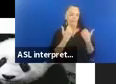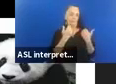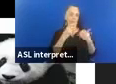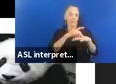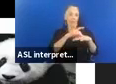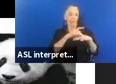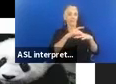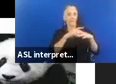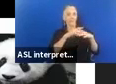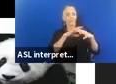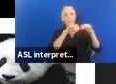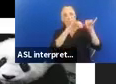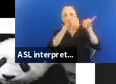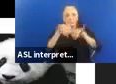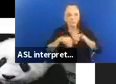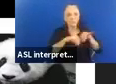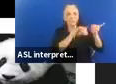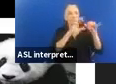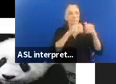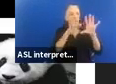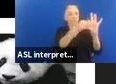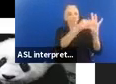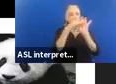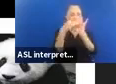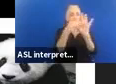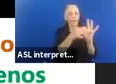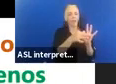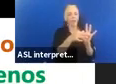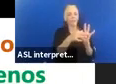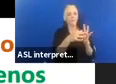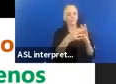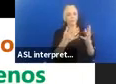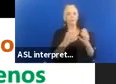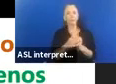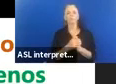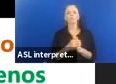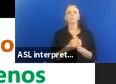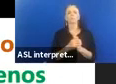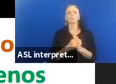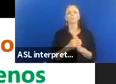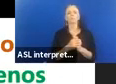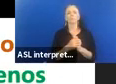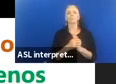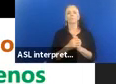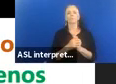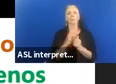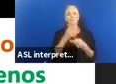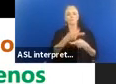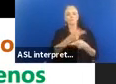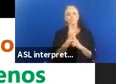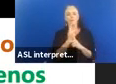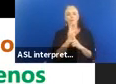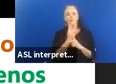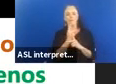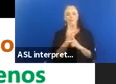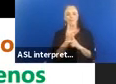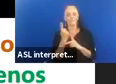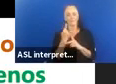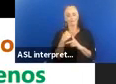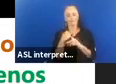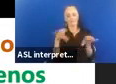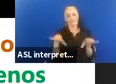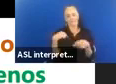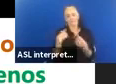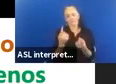us possible in so many ways. So to do that, we're going to borrow from something that I've been doing